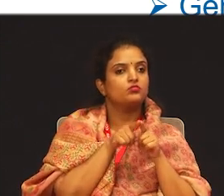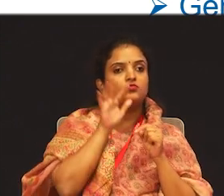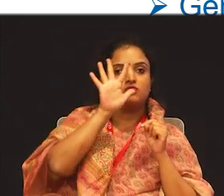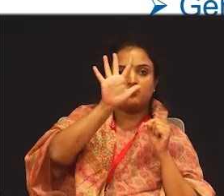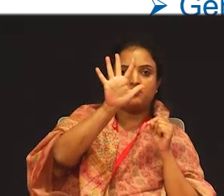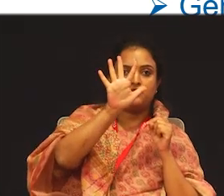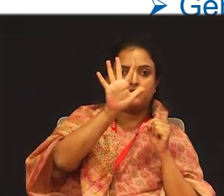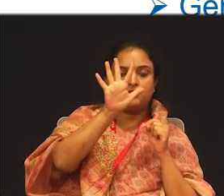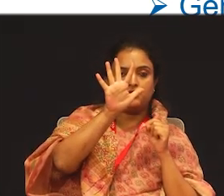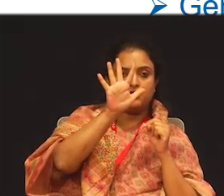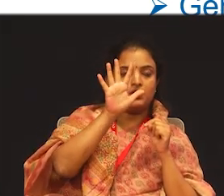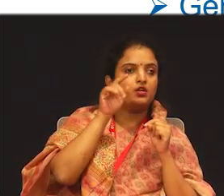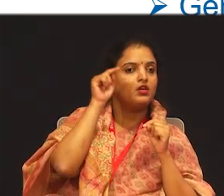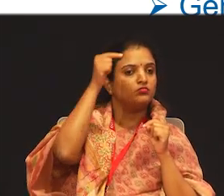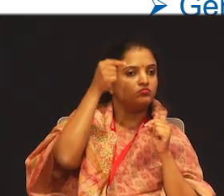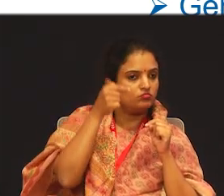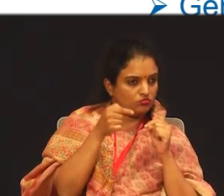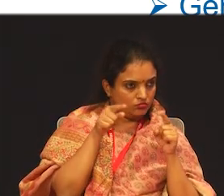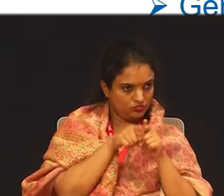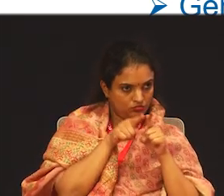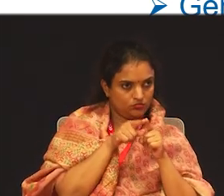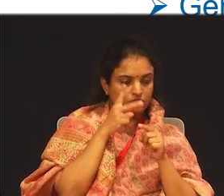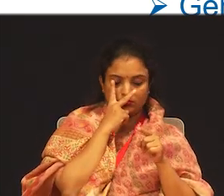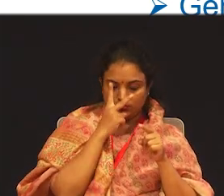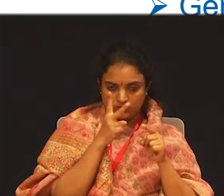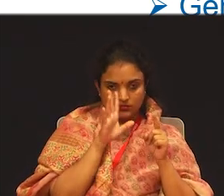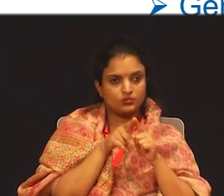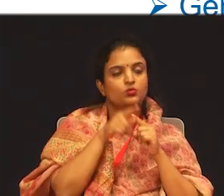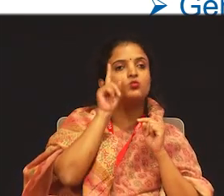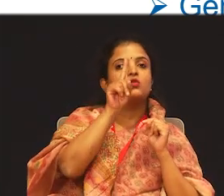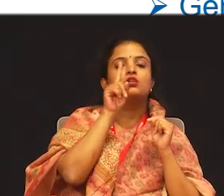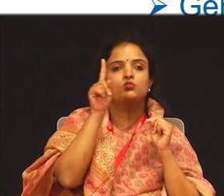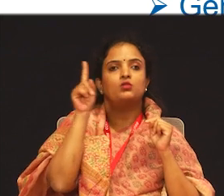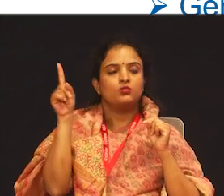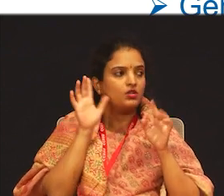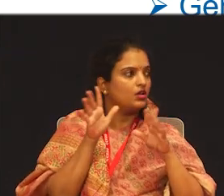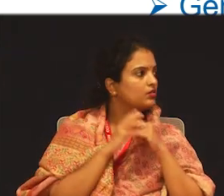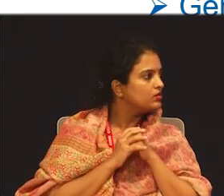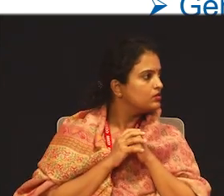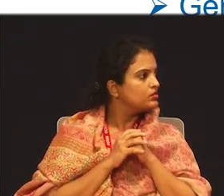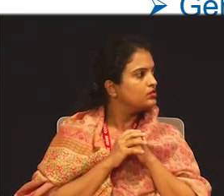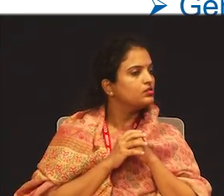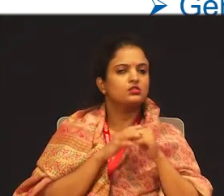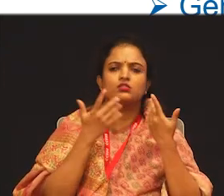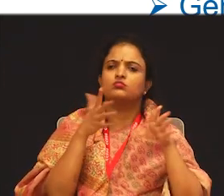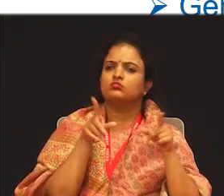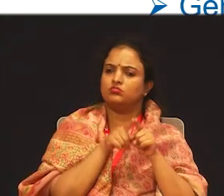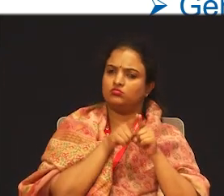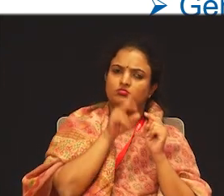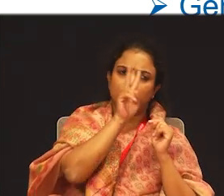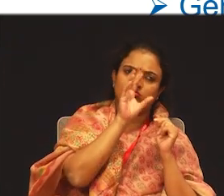5 subcategories or identities. I'll come to them one by one. Then NEP 2020